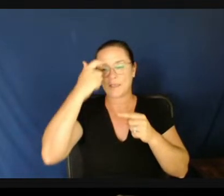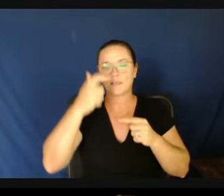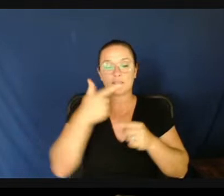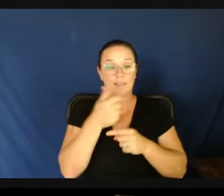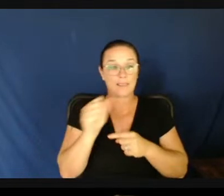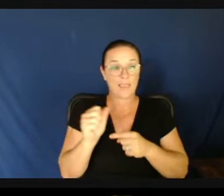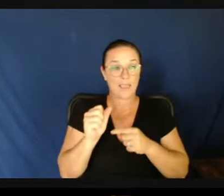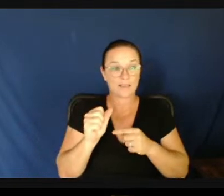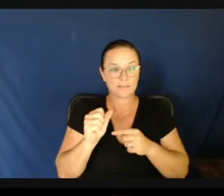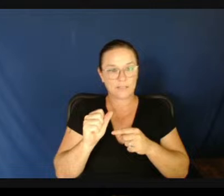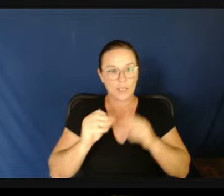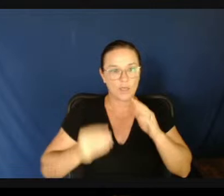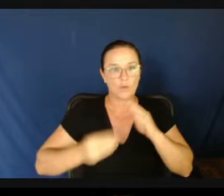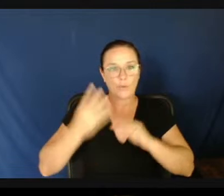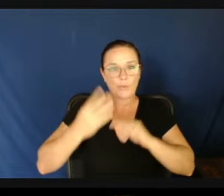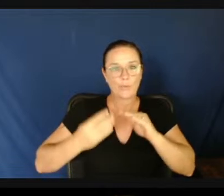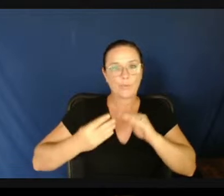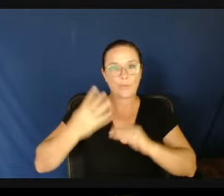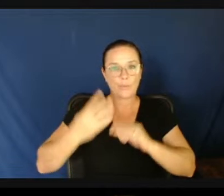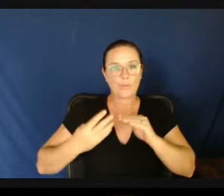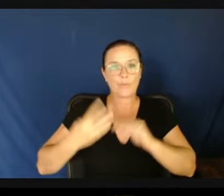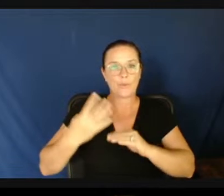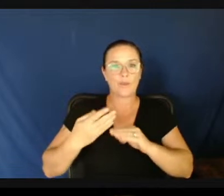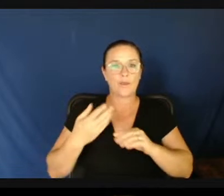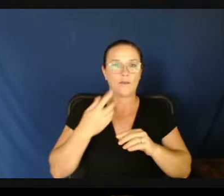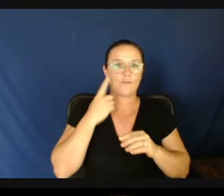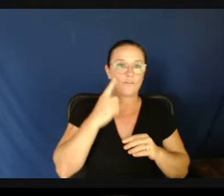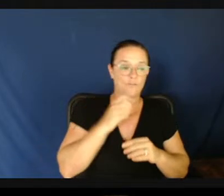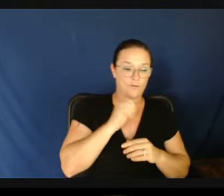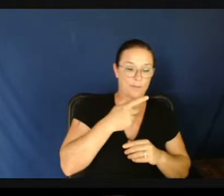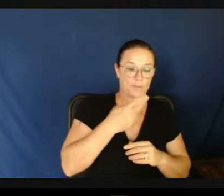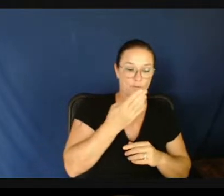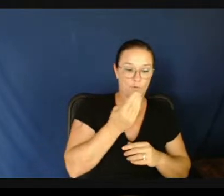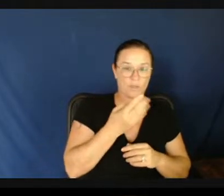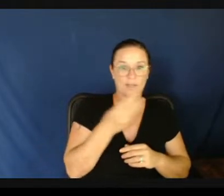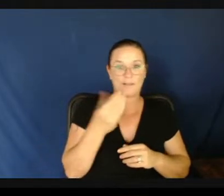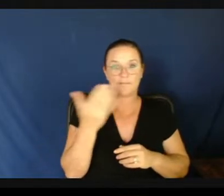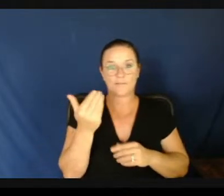prior to episodes 14 and 15, but in this case, longer period.